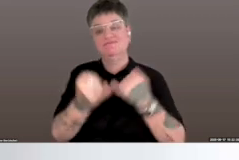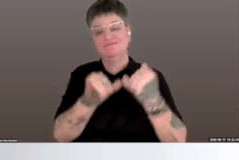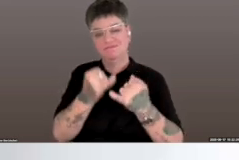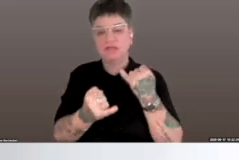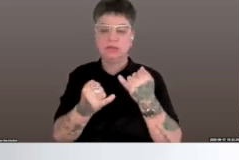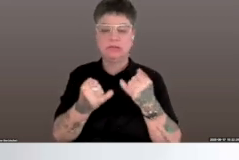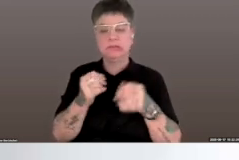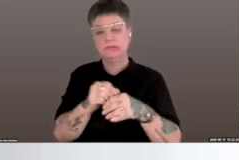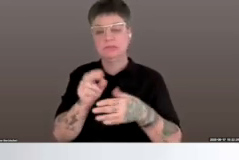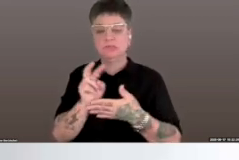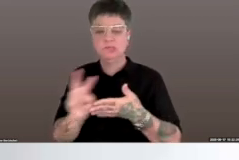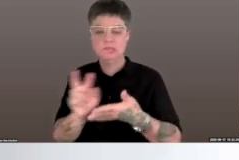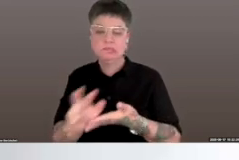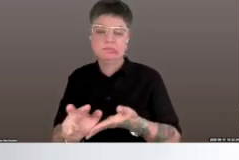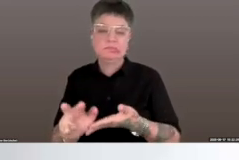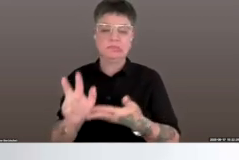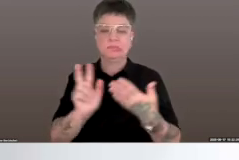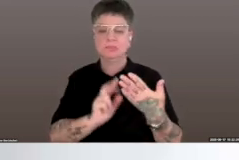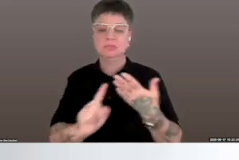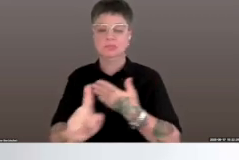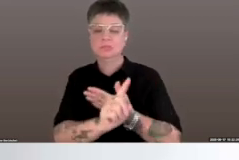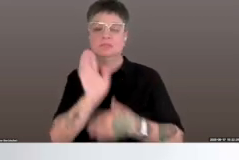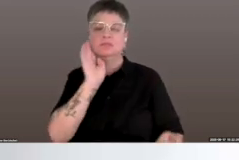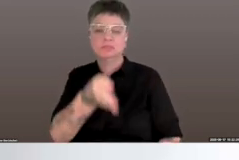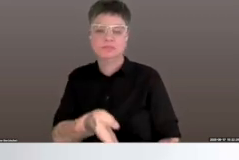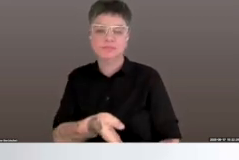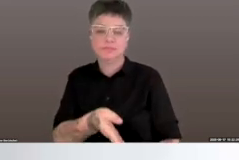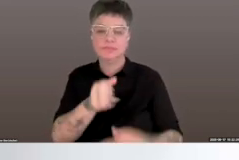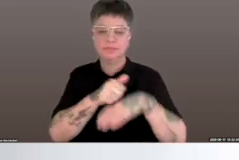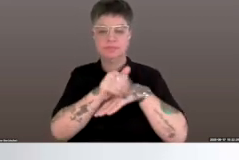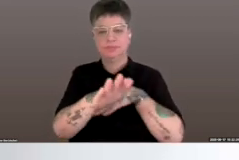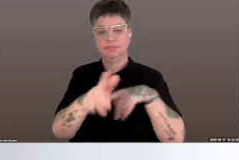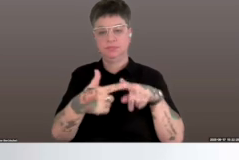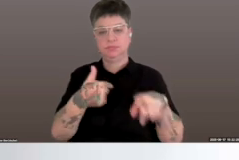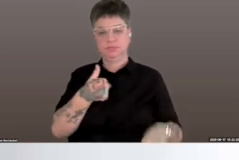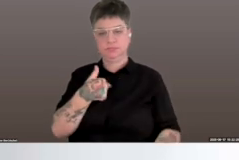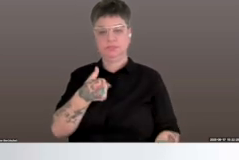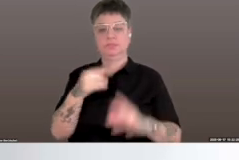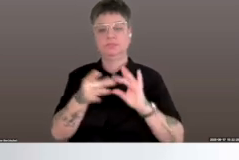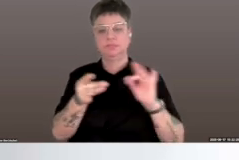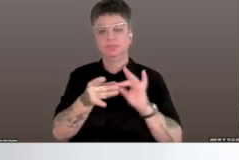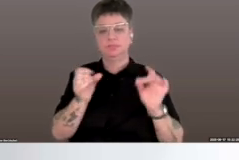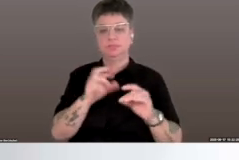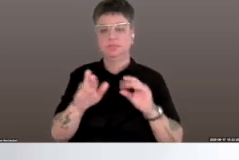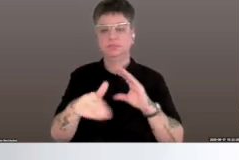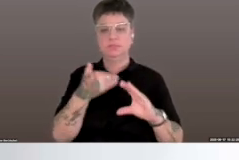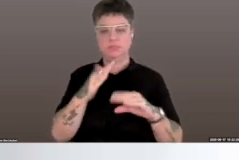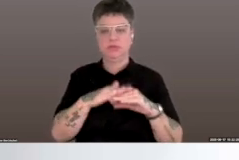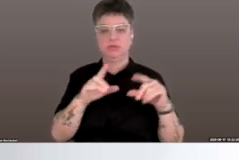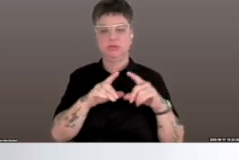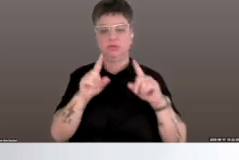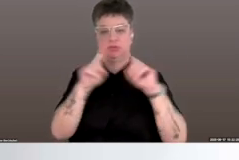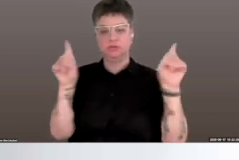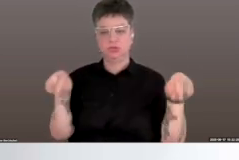couple of weeks. So if you have any additional comments, please send them written to me directly or to the email associated with this